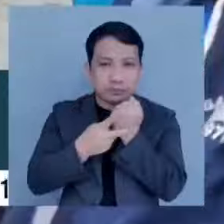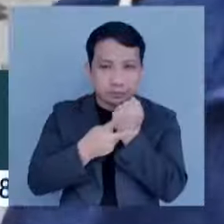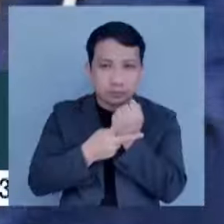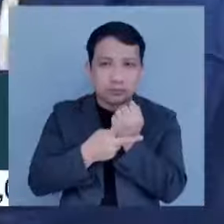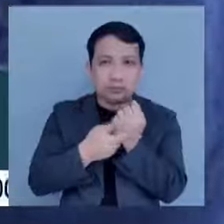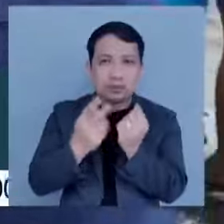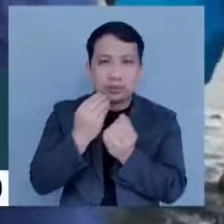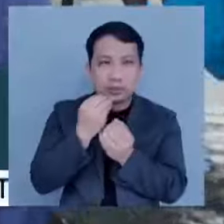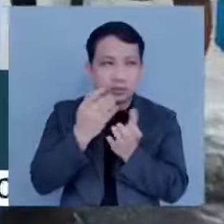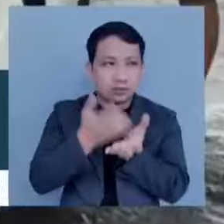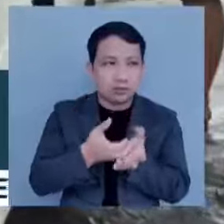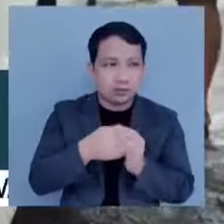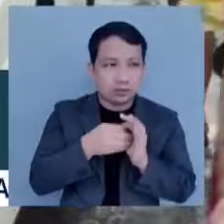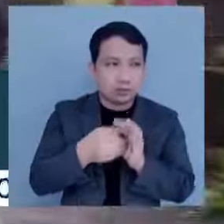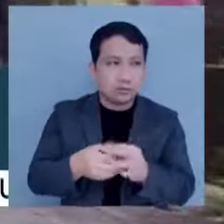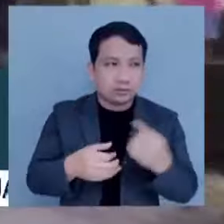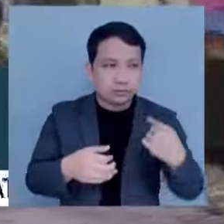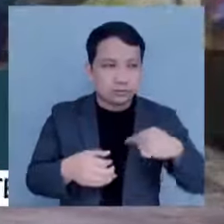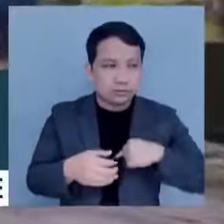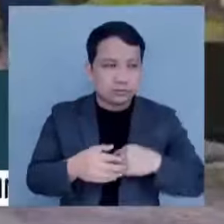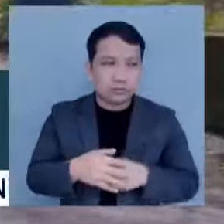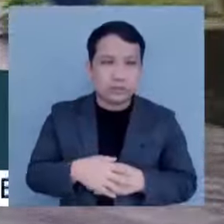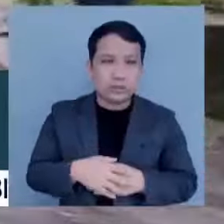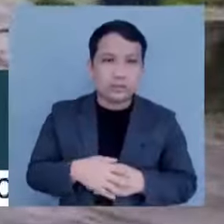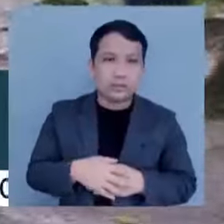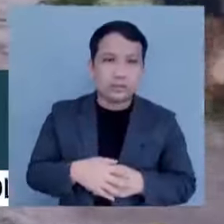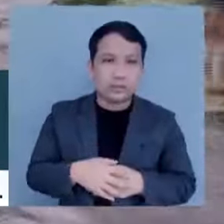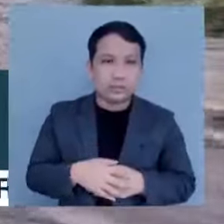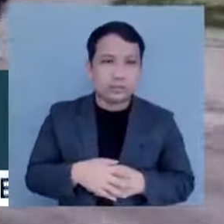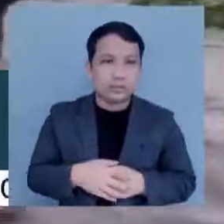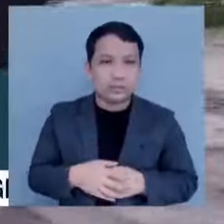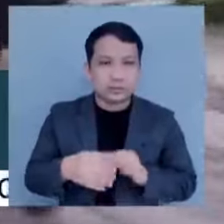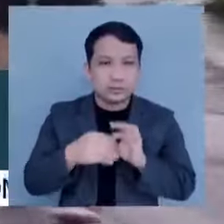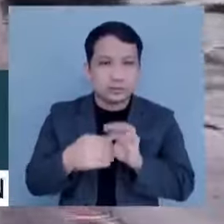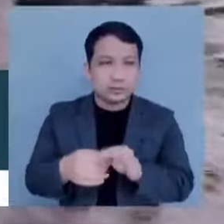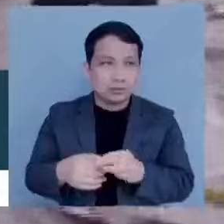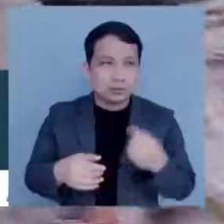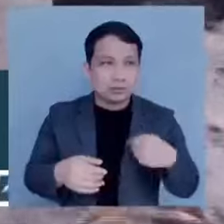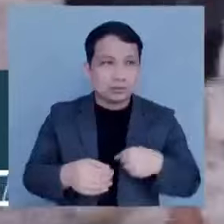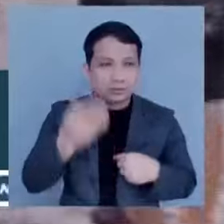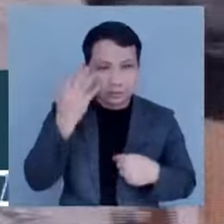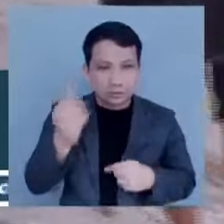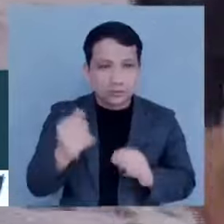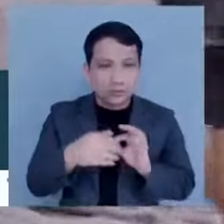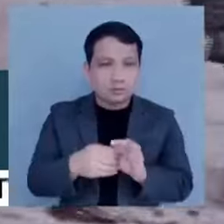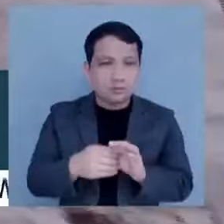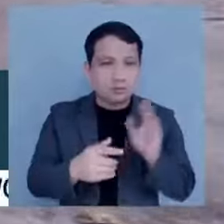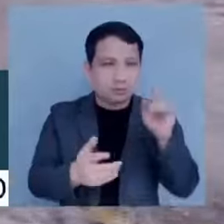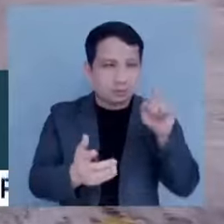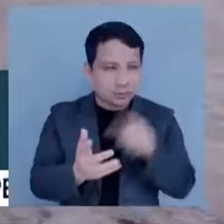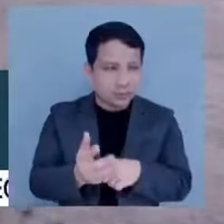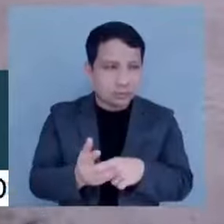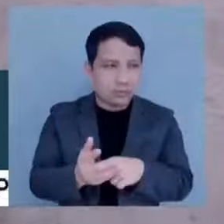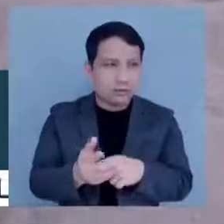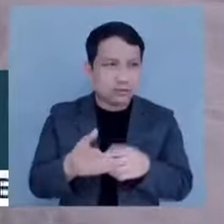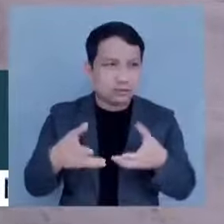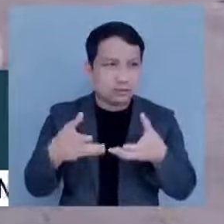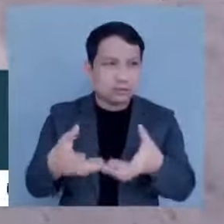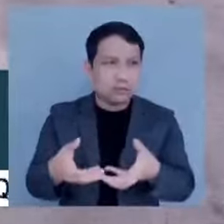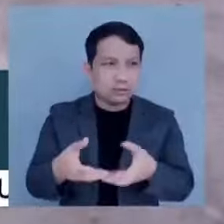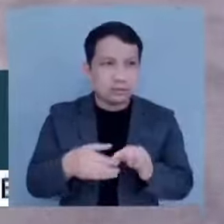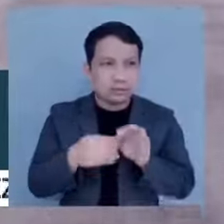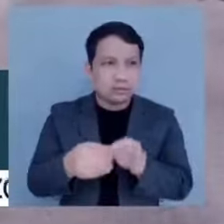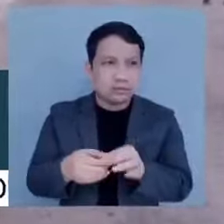before Christine was felt, we had, like I said, close to 160,000 family food packs on the ground. One of our